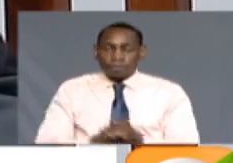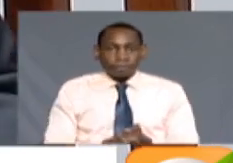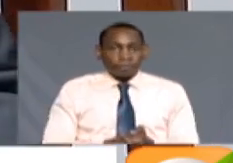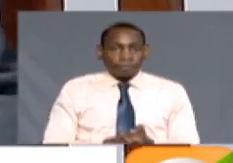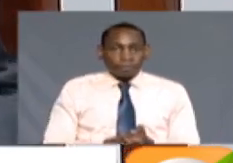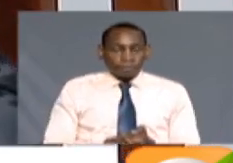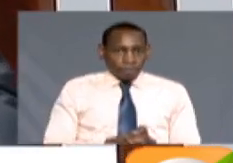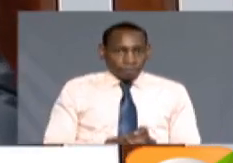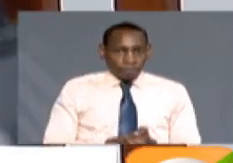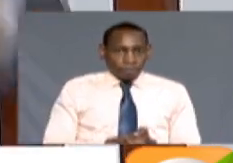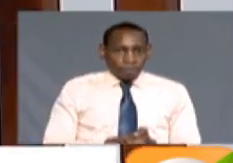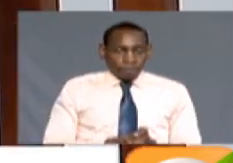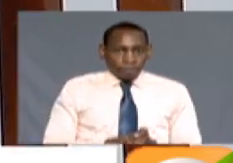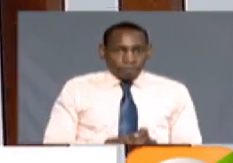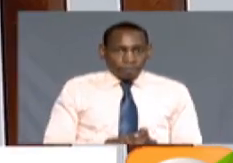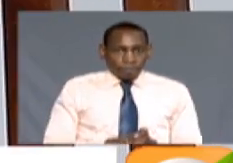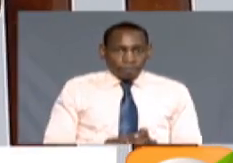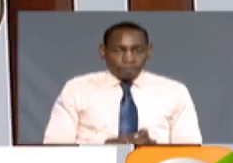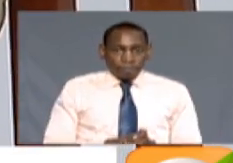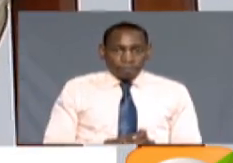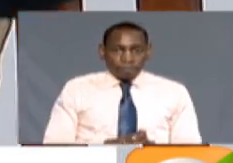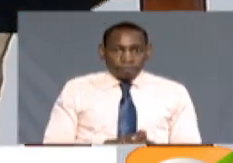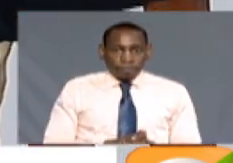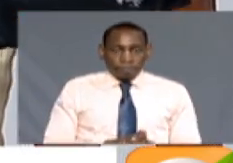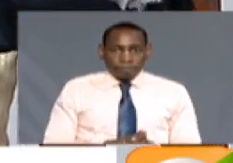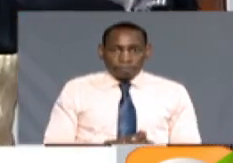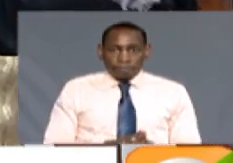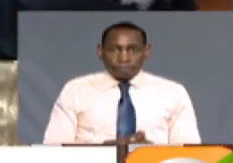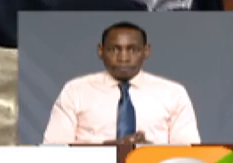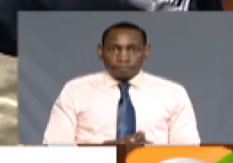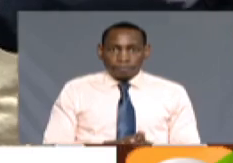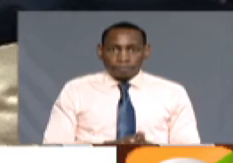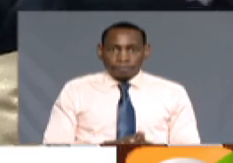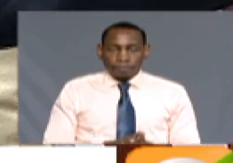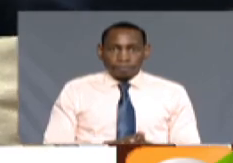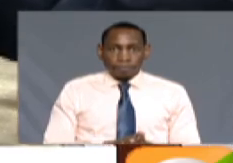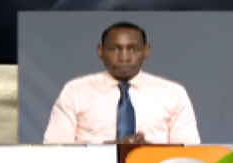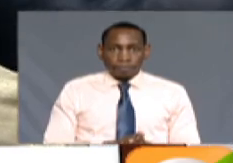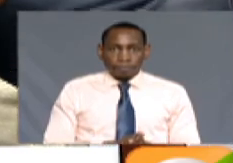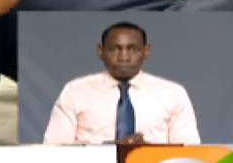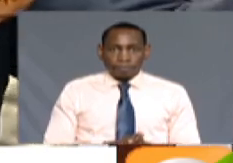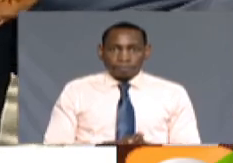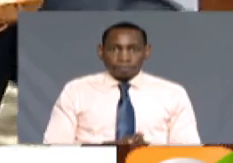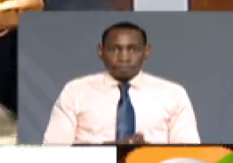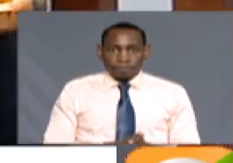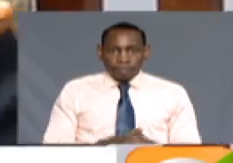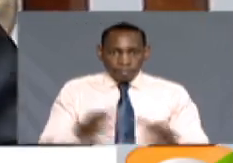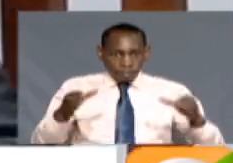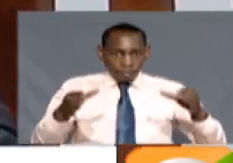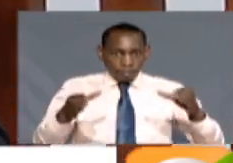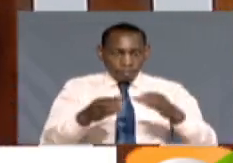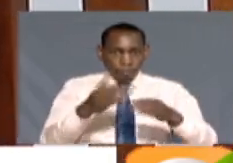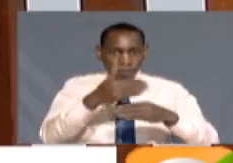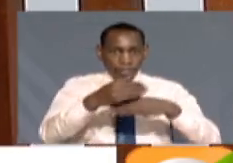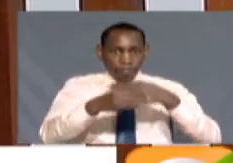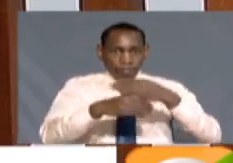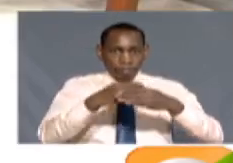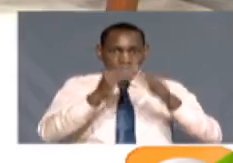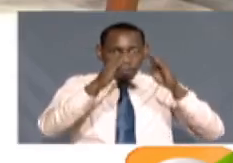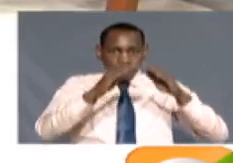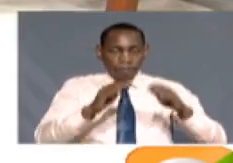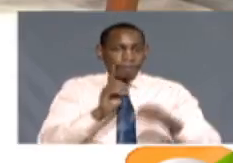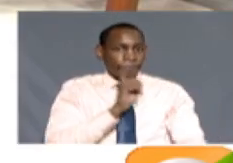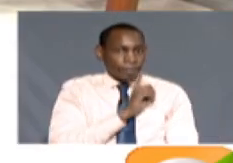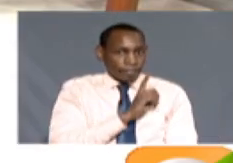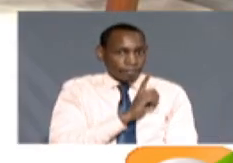money. And my small Huisero, small house I did put up in Huisero. How small? Yeah. Okay.